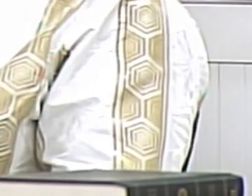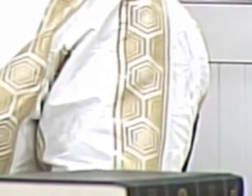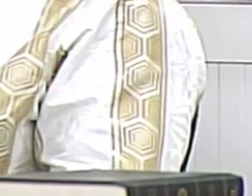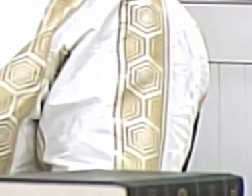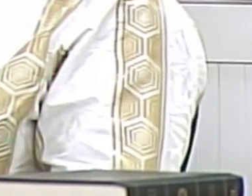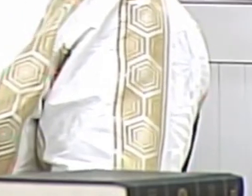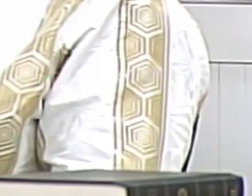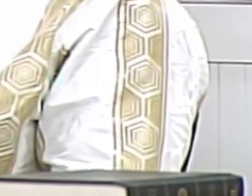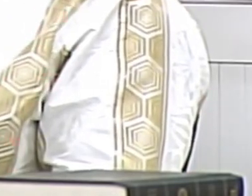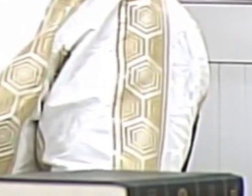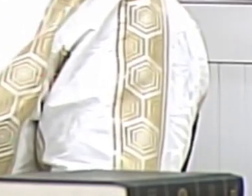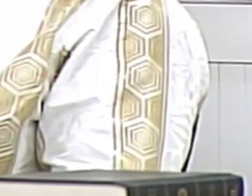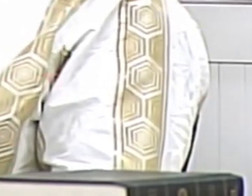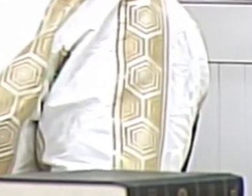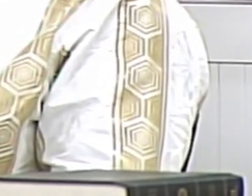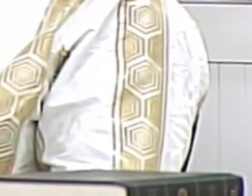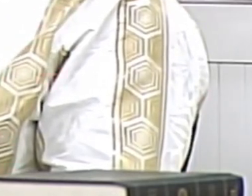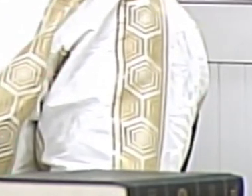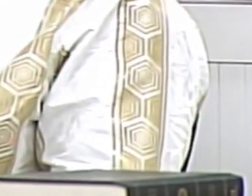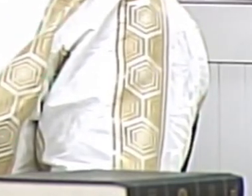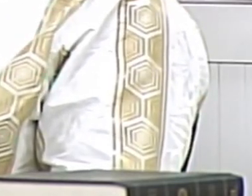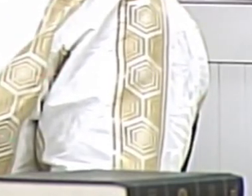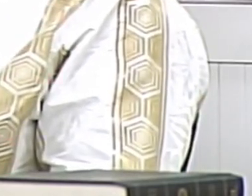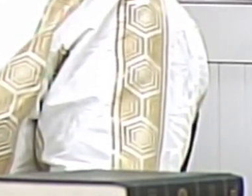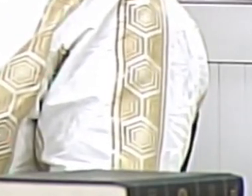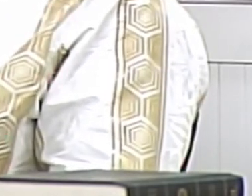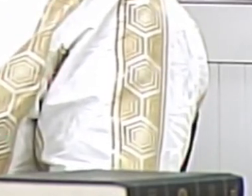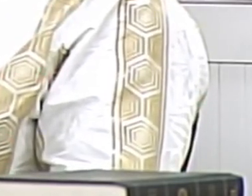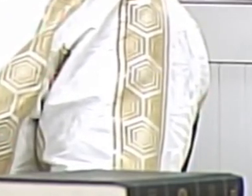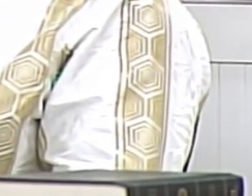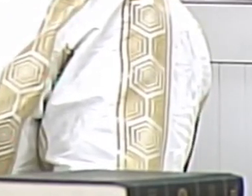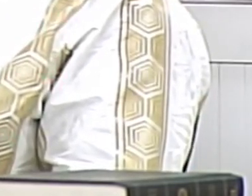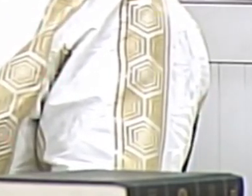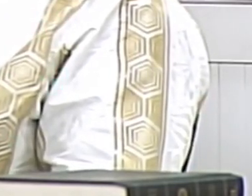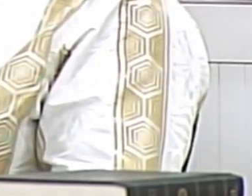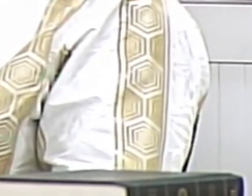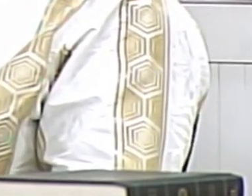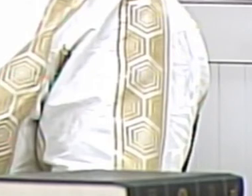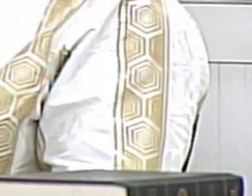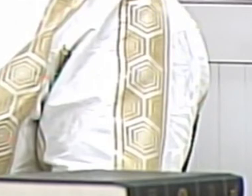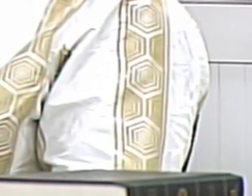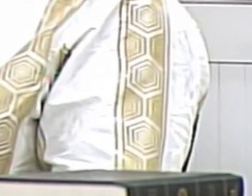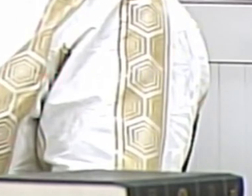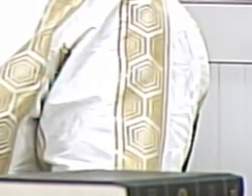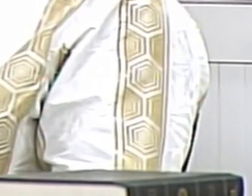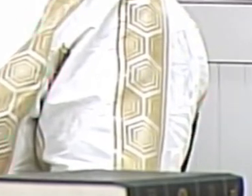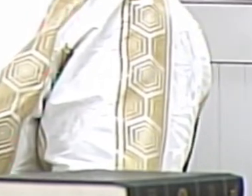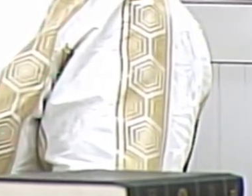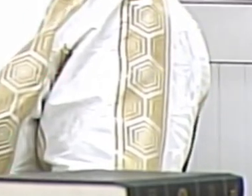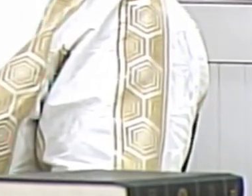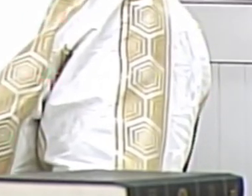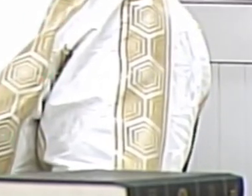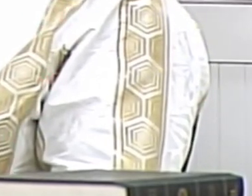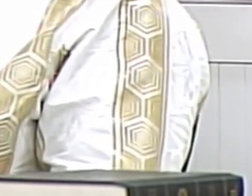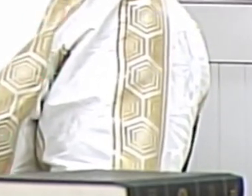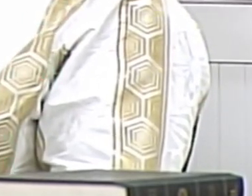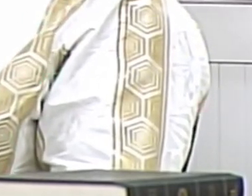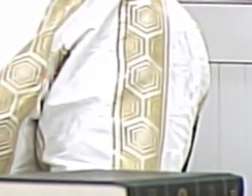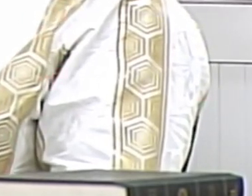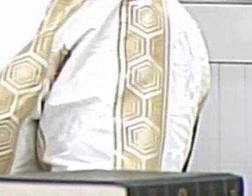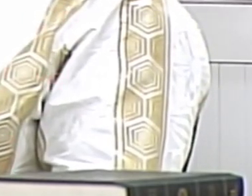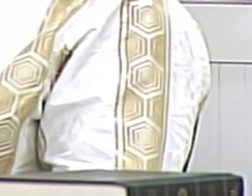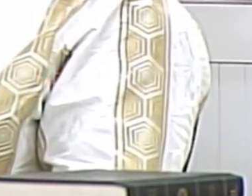the RSM. RSM nak mom mo jité won soldat yépp jamono bobu. He was a regimental sergeant